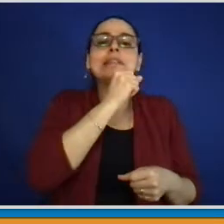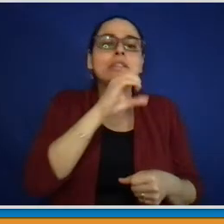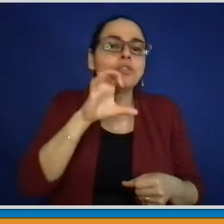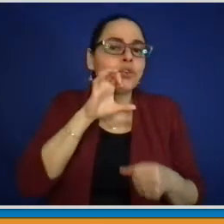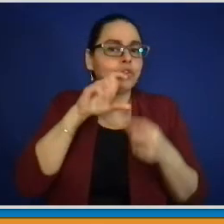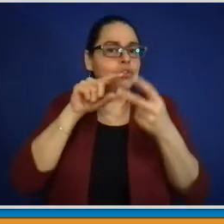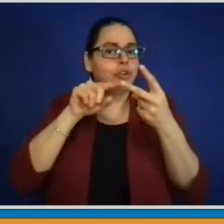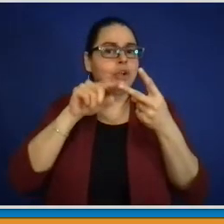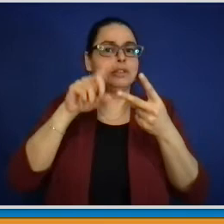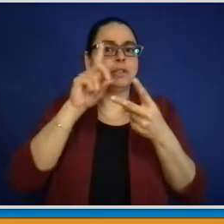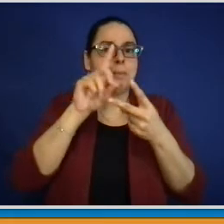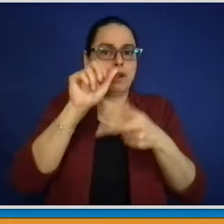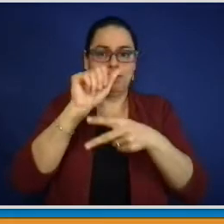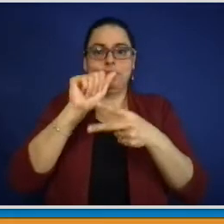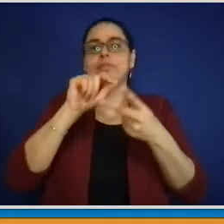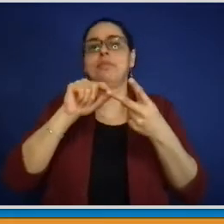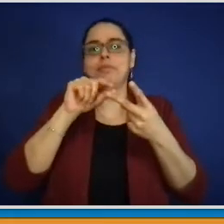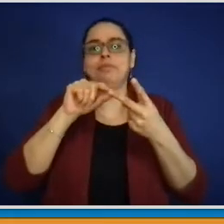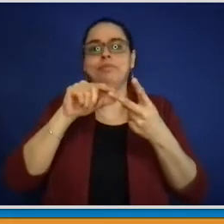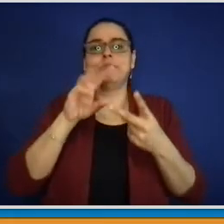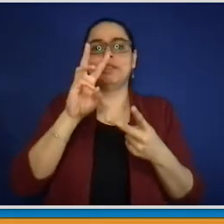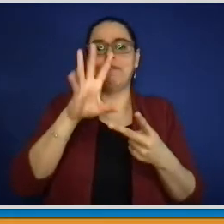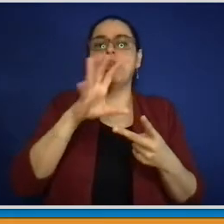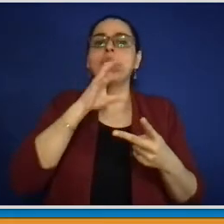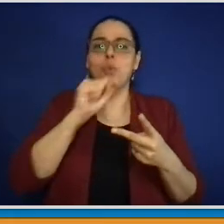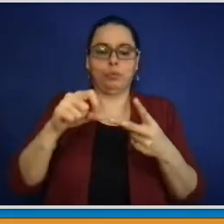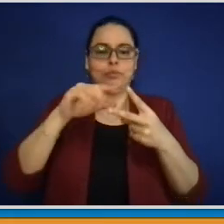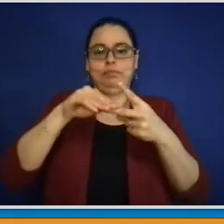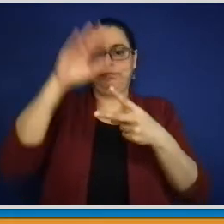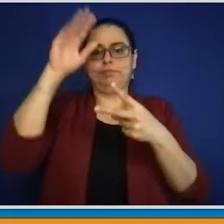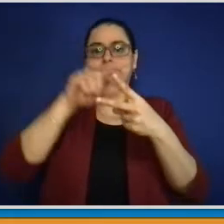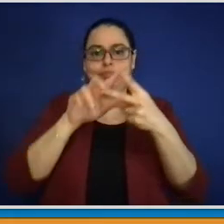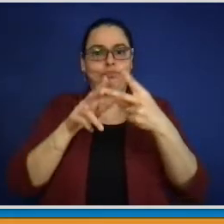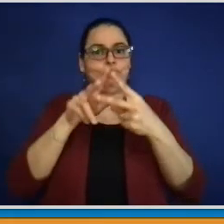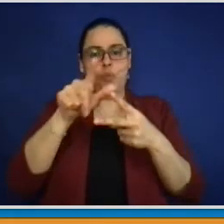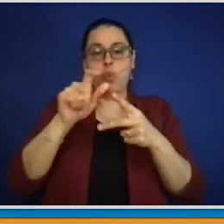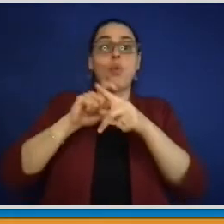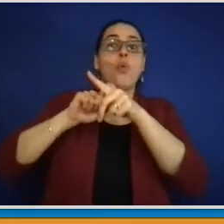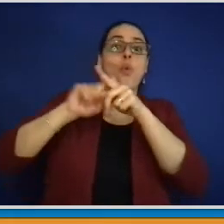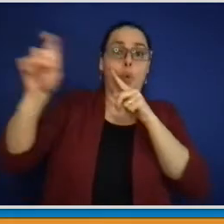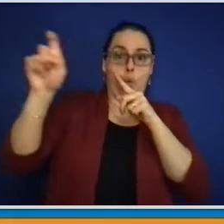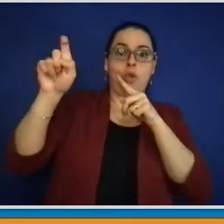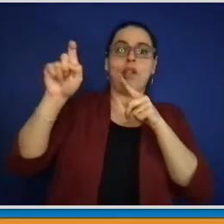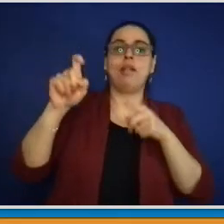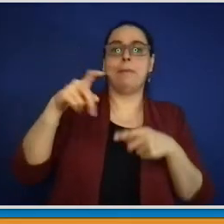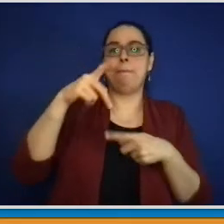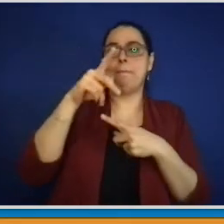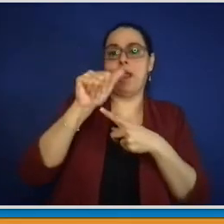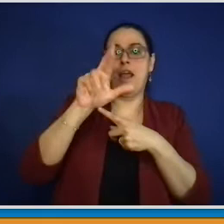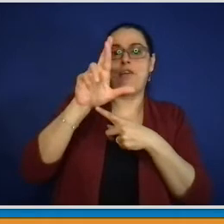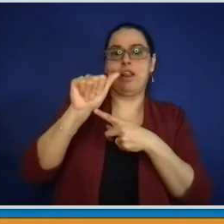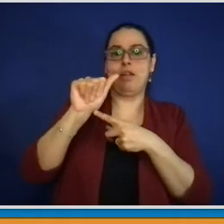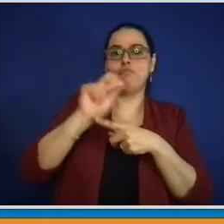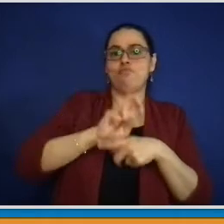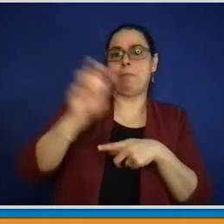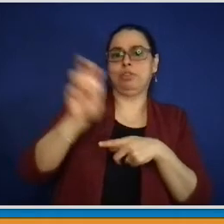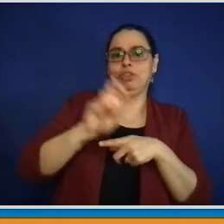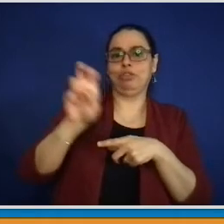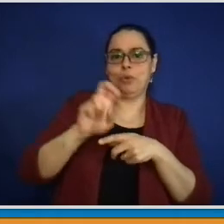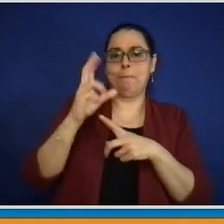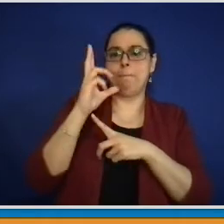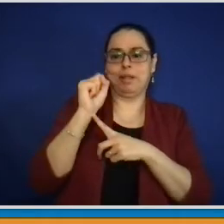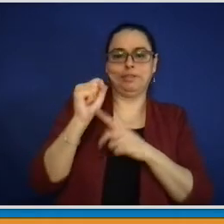older. You call Paratransit to make a reservation. It's, making a reservation. You can't just, expect to get it at a moment's notice.